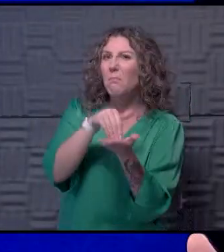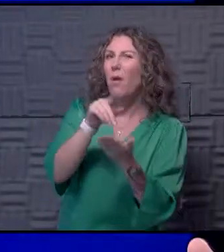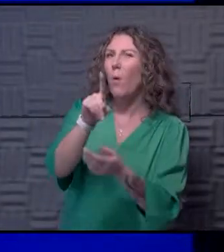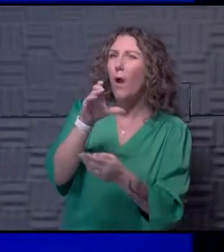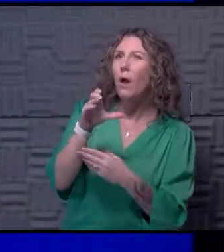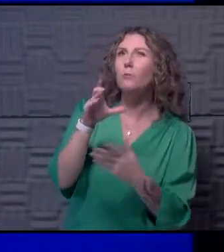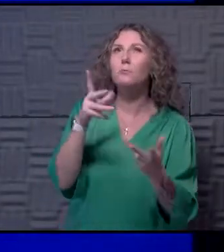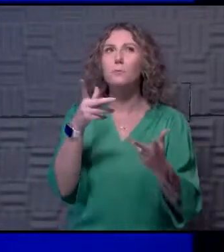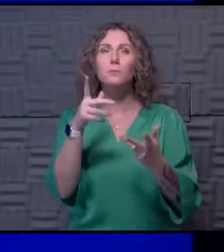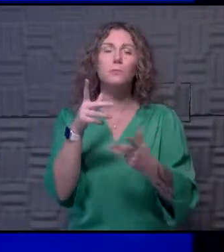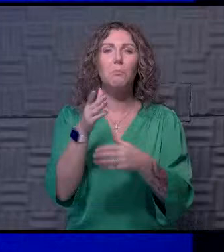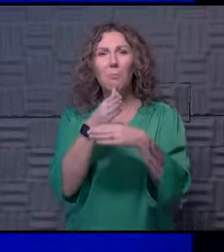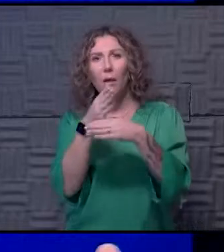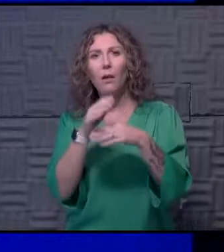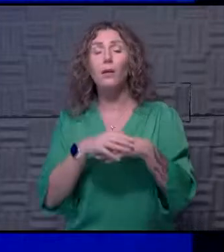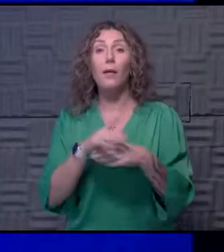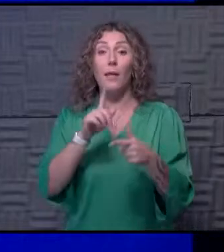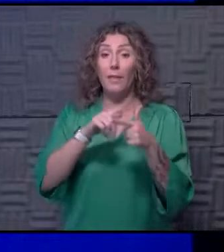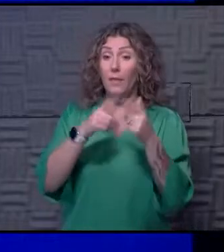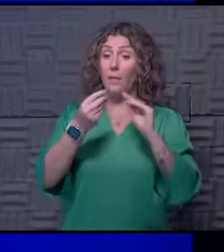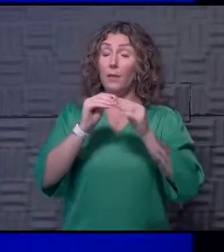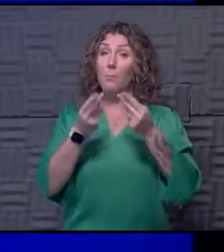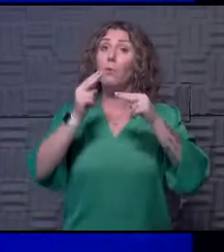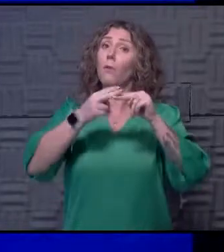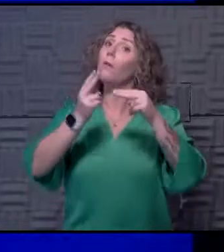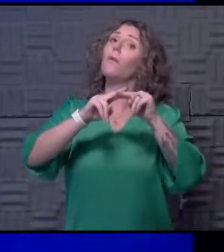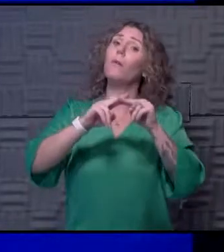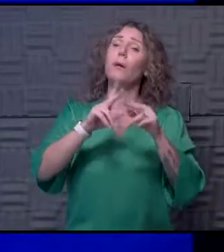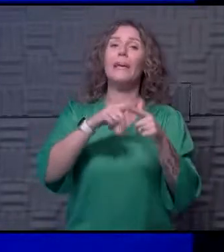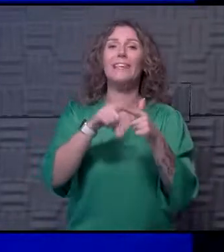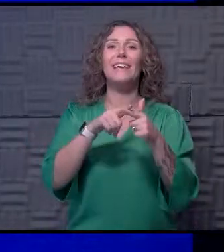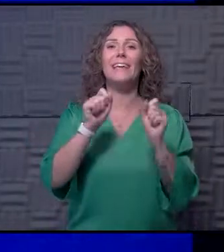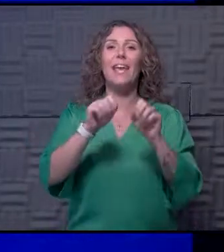and as those numbers escalate, then we can give it to more folks.